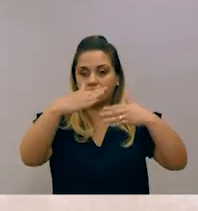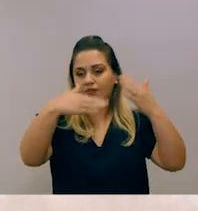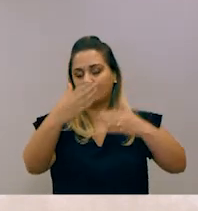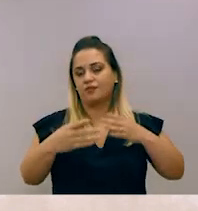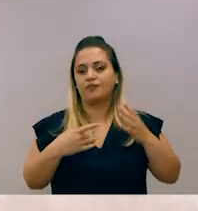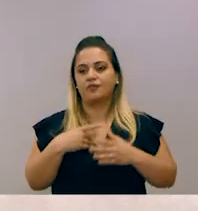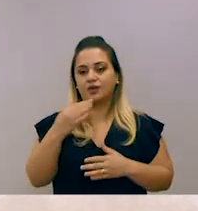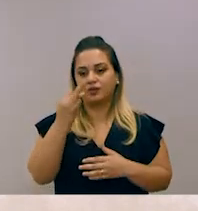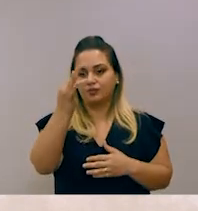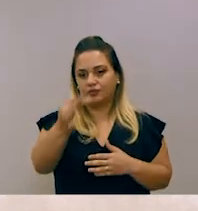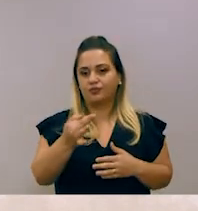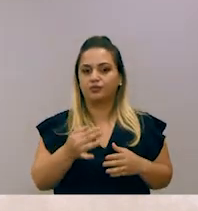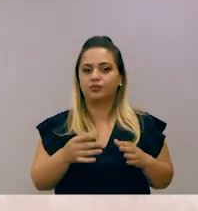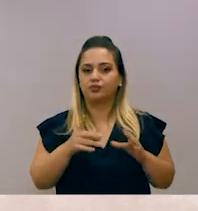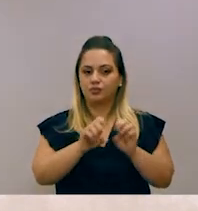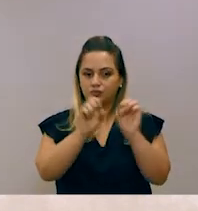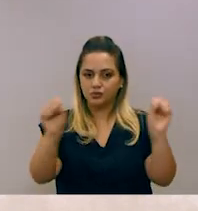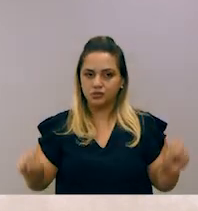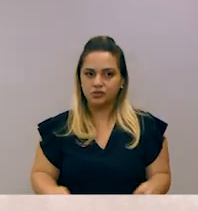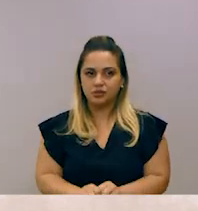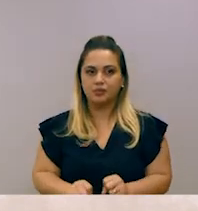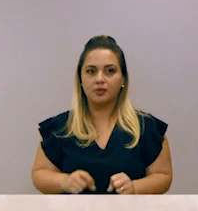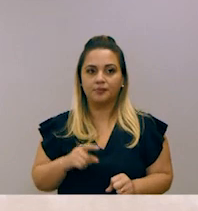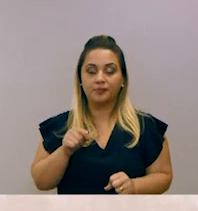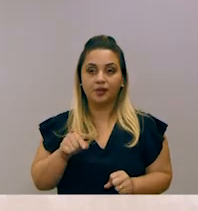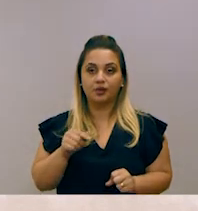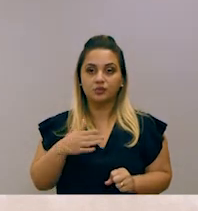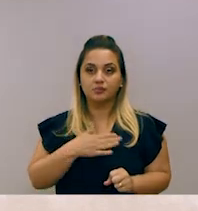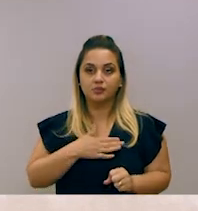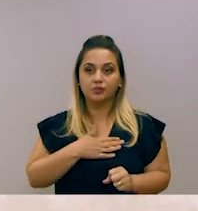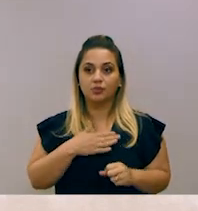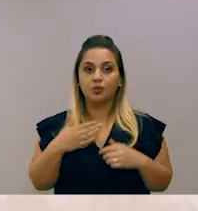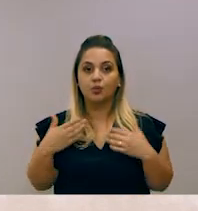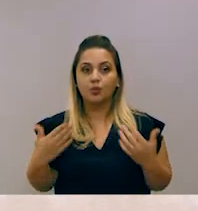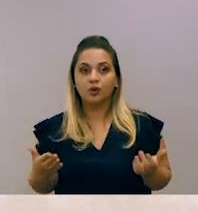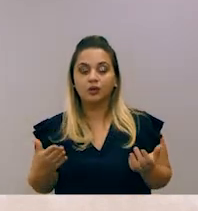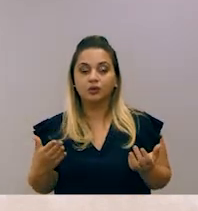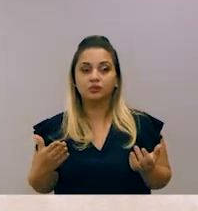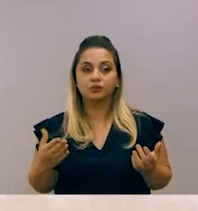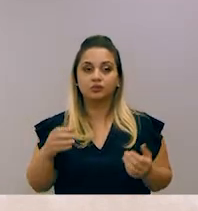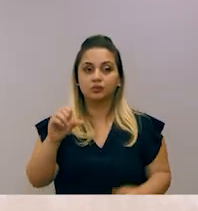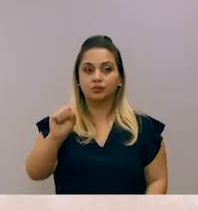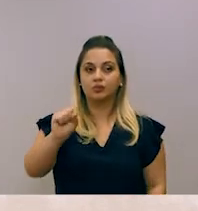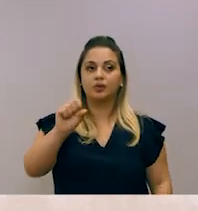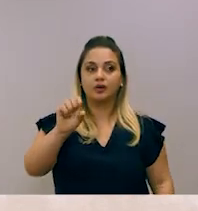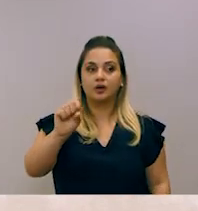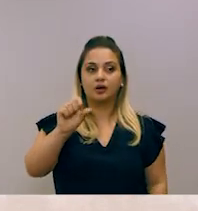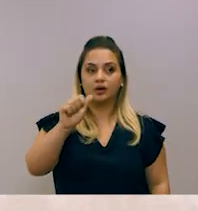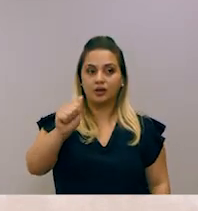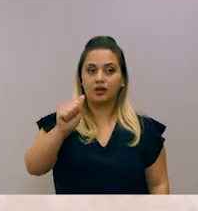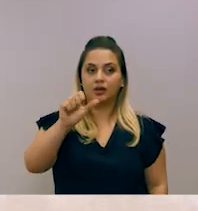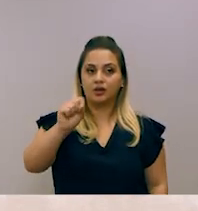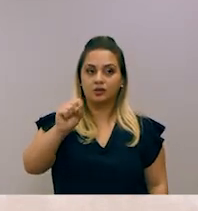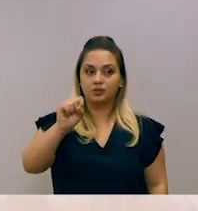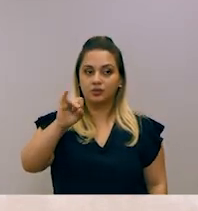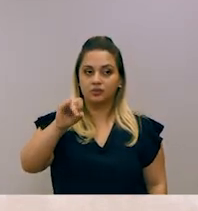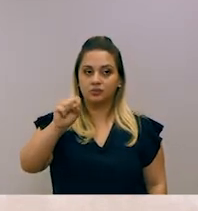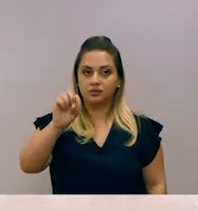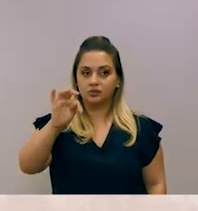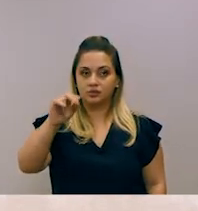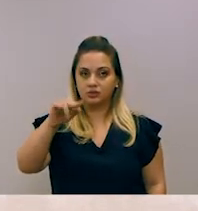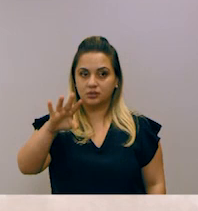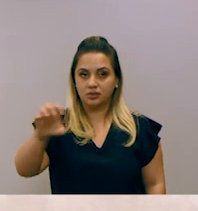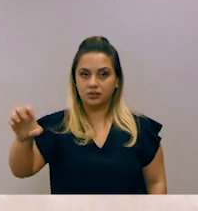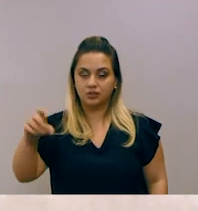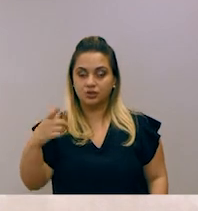developing this solution to be implemented very soon. When it is